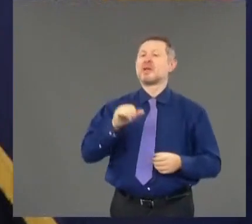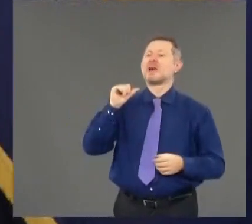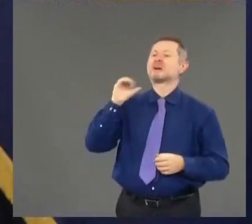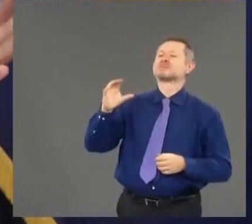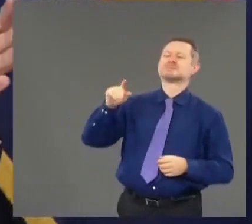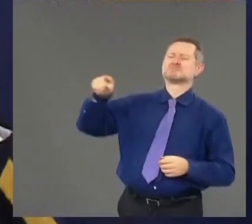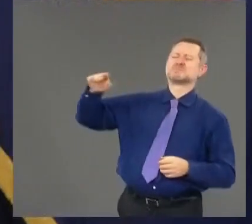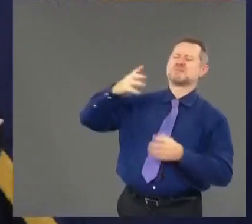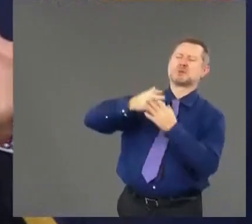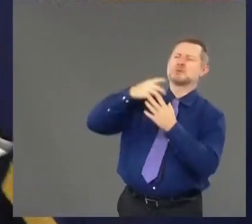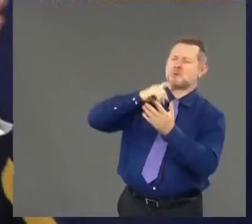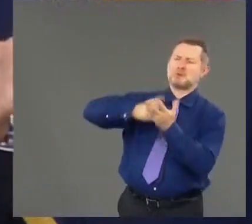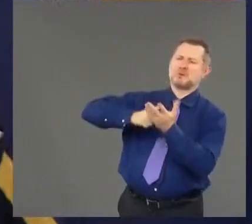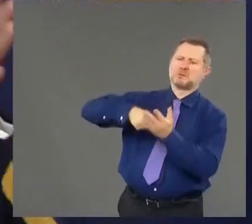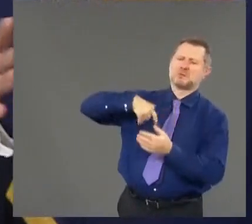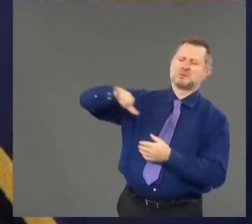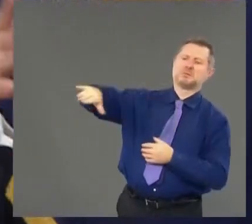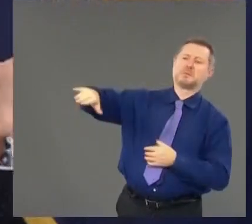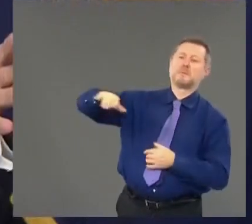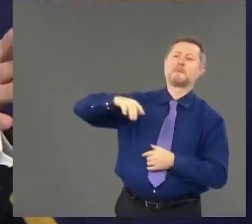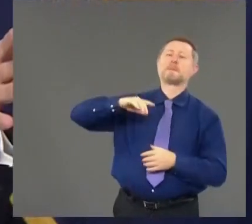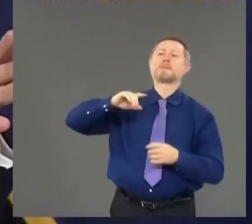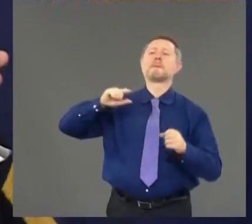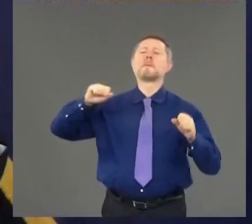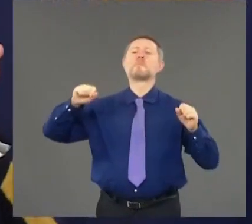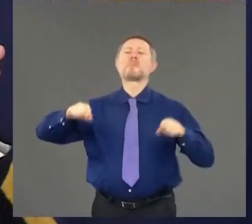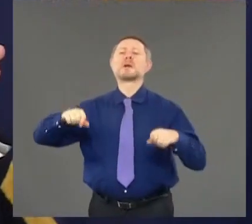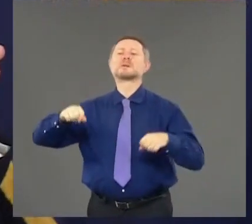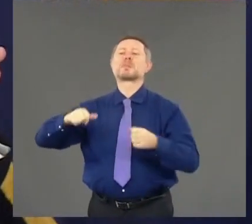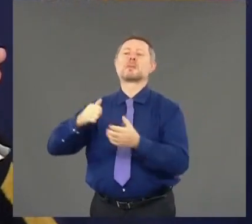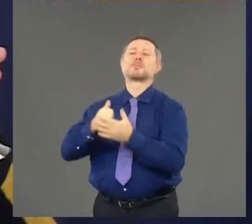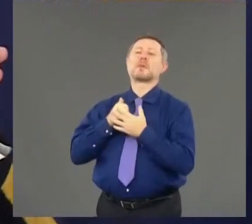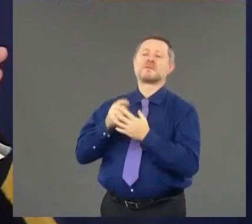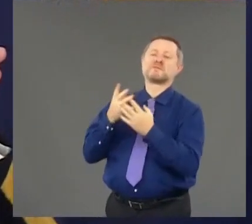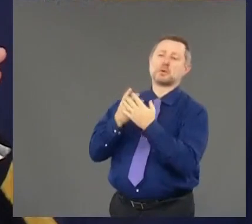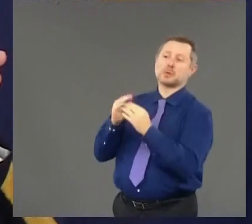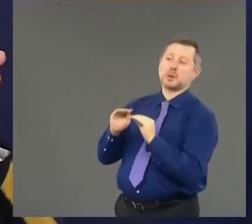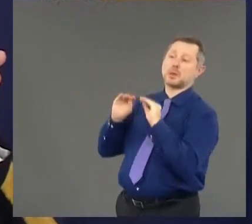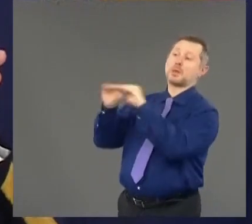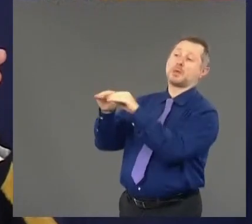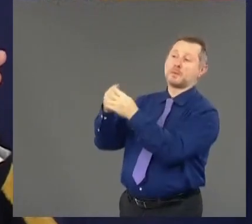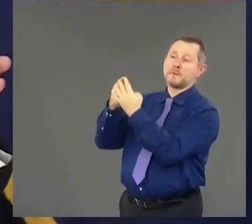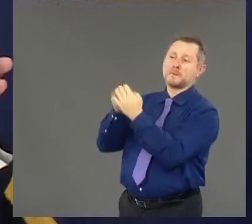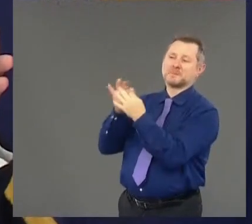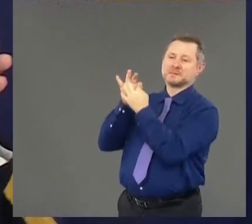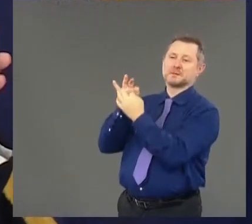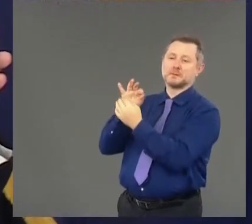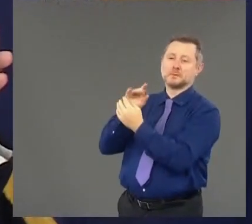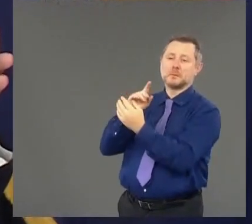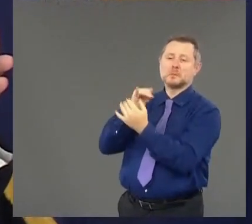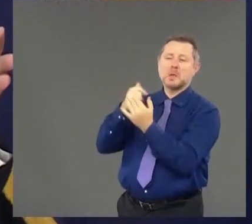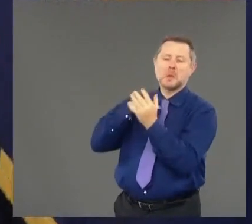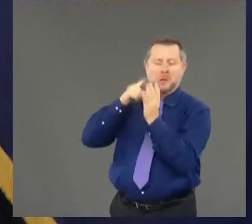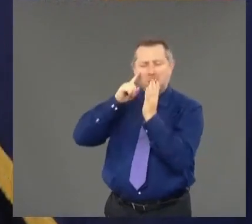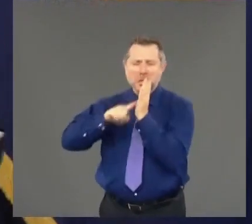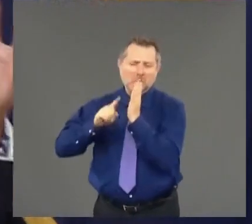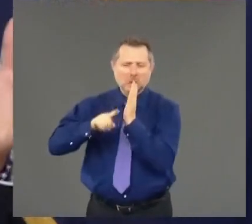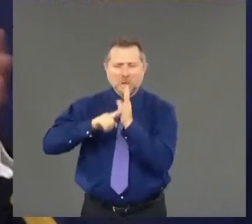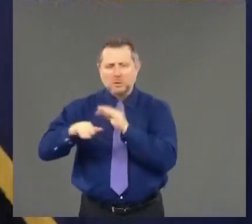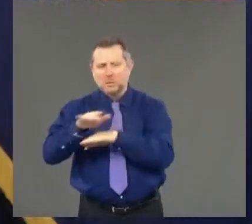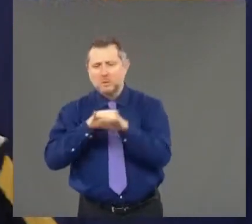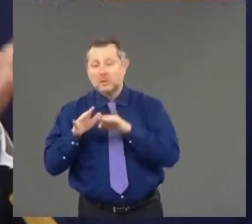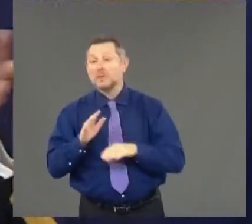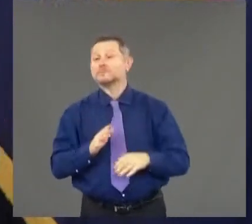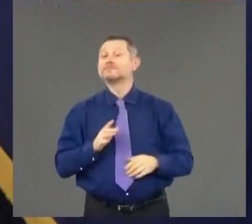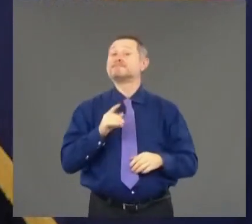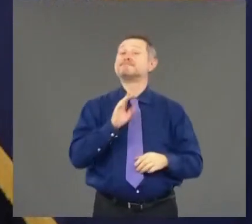aside. That's just a possible added benefit that we're exploring. It's not going to be a major